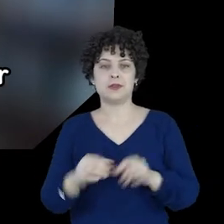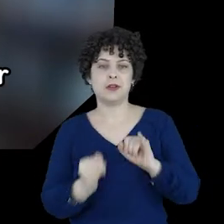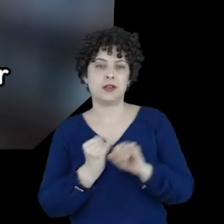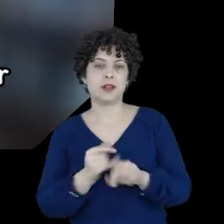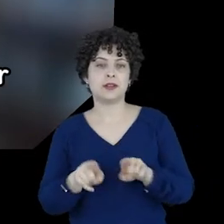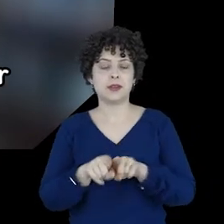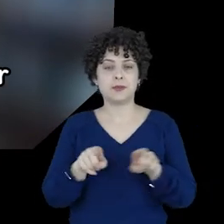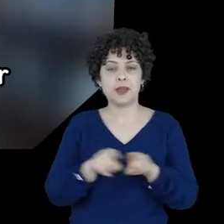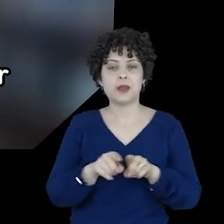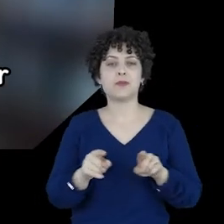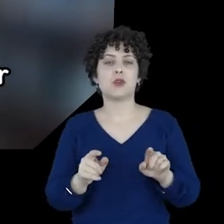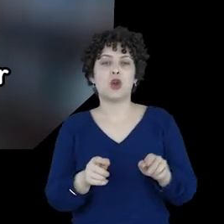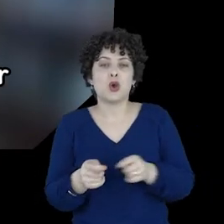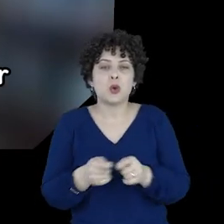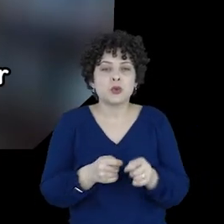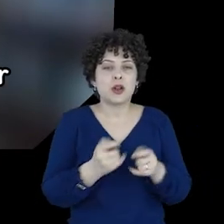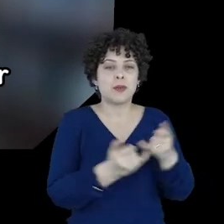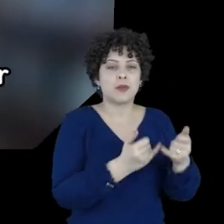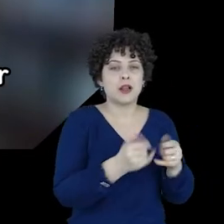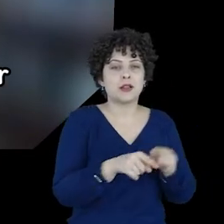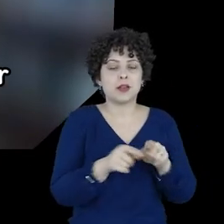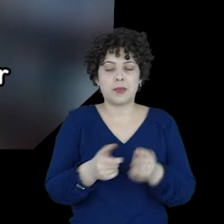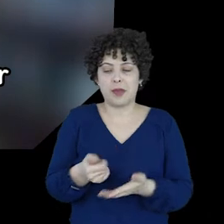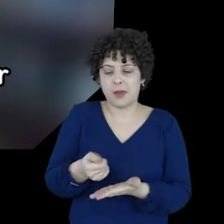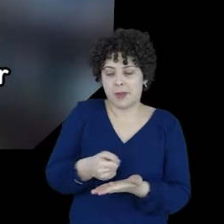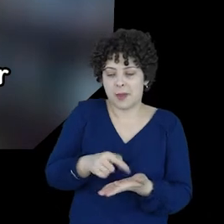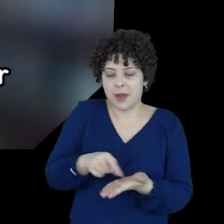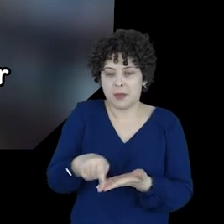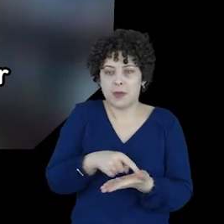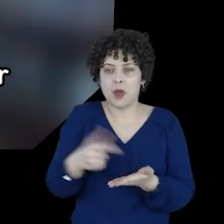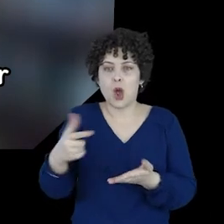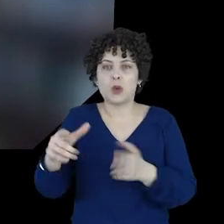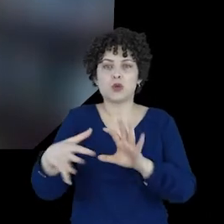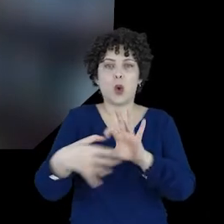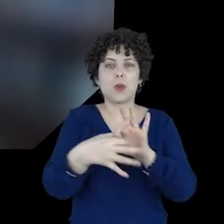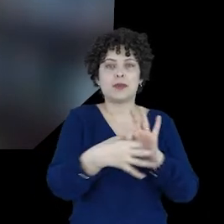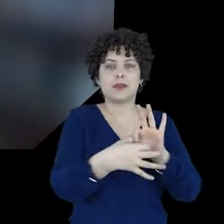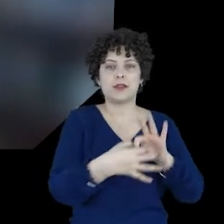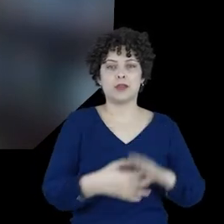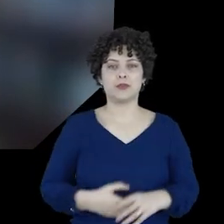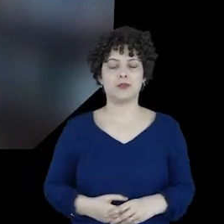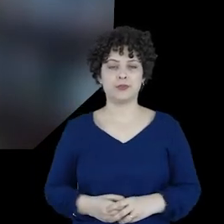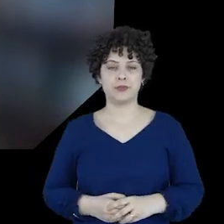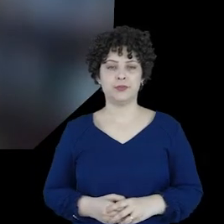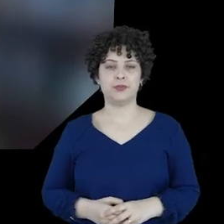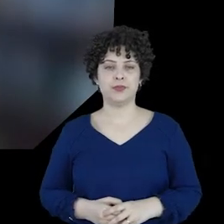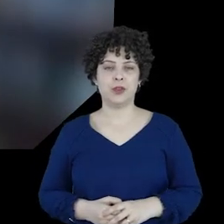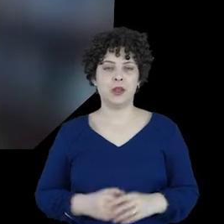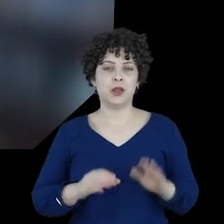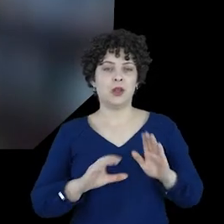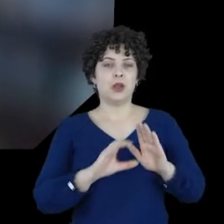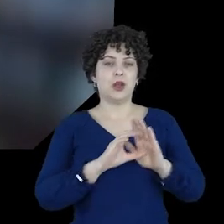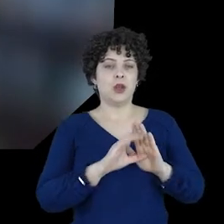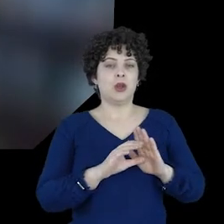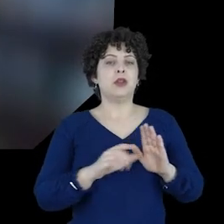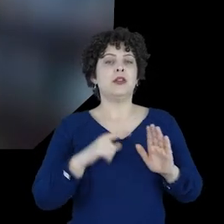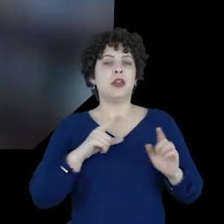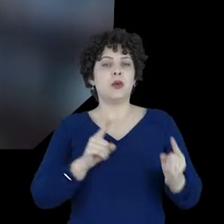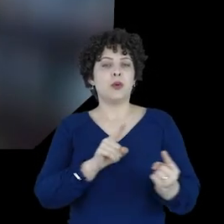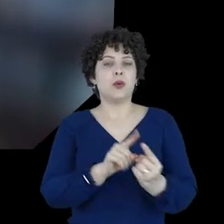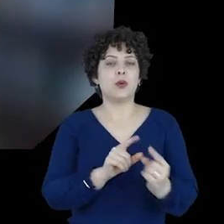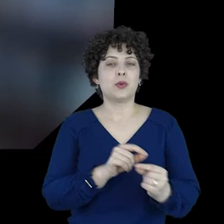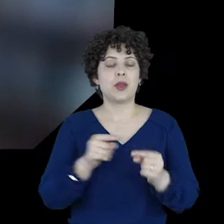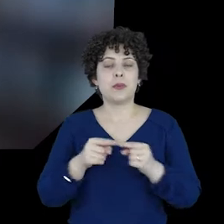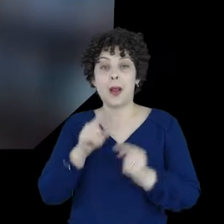electronic services for controlling connected toys and other connected devices. So the code takes a